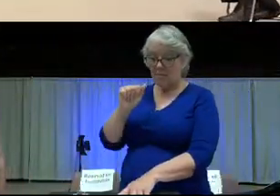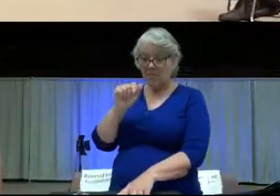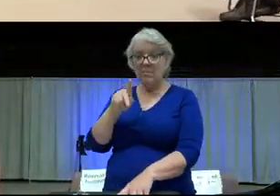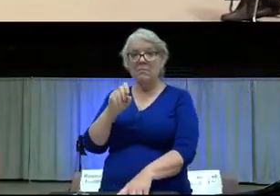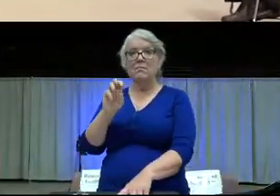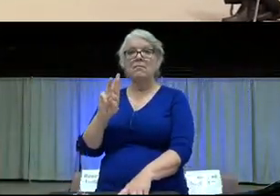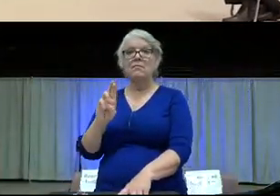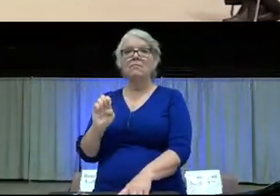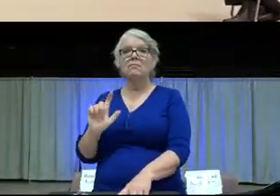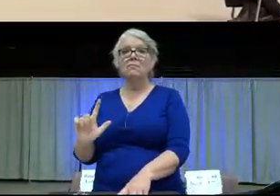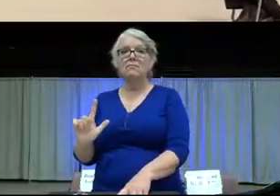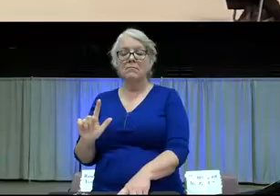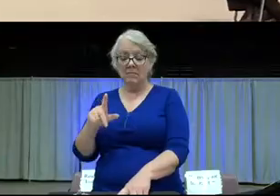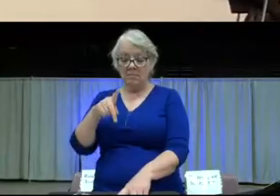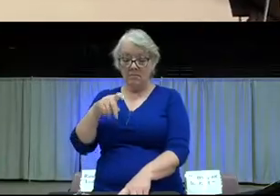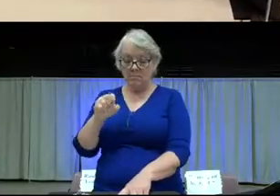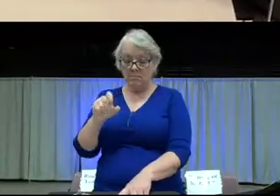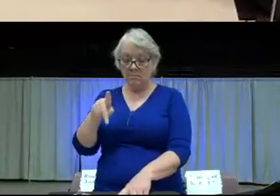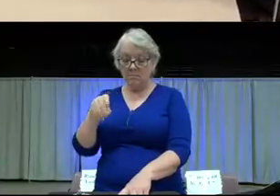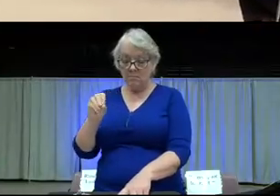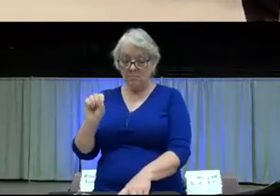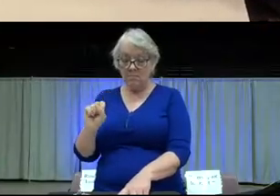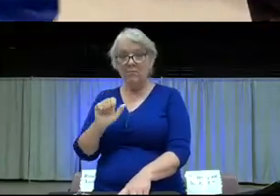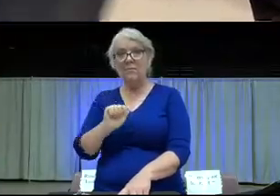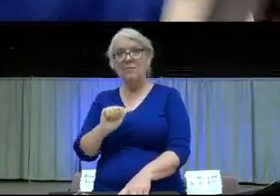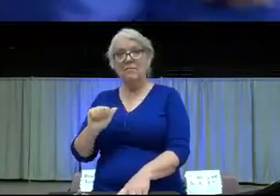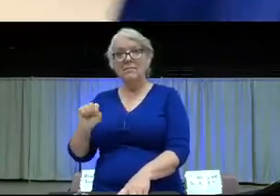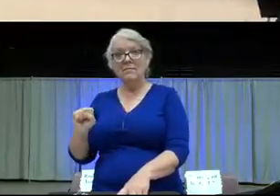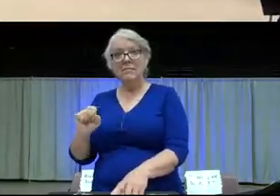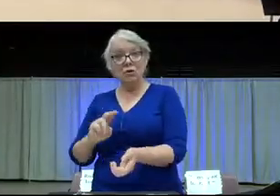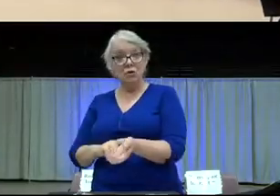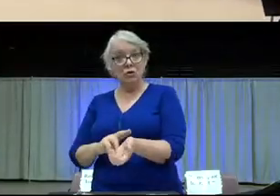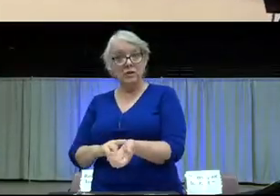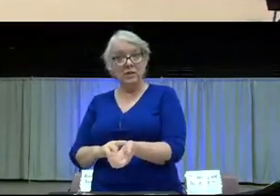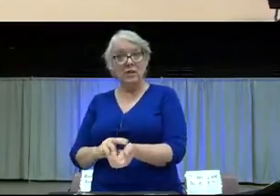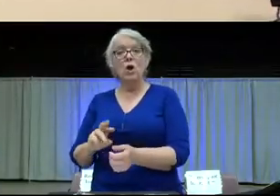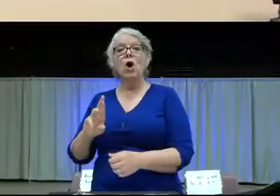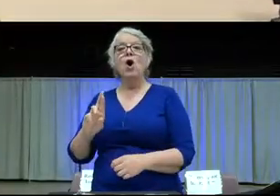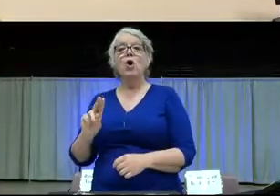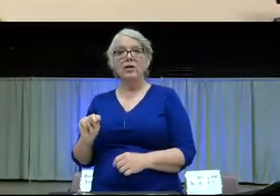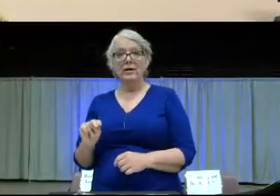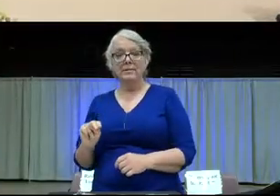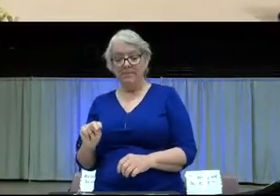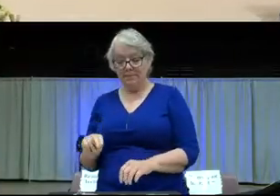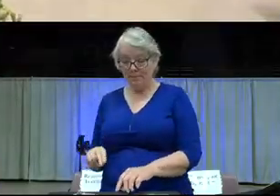April J. Peples, Associate of Science in Nursing, Registered Nurse.